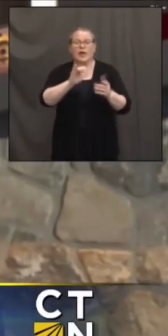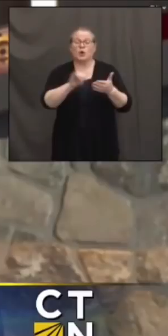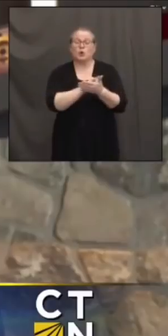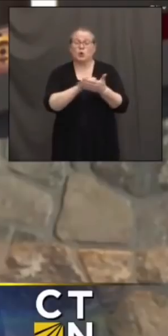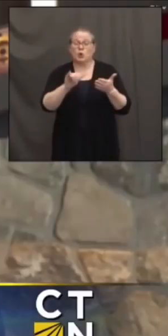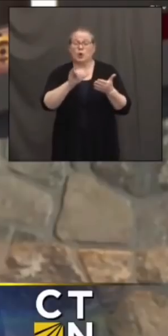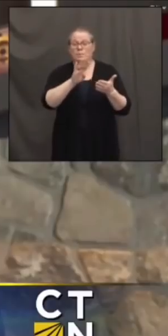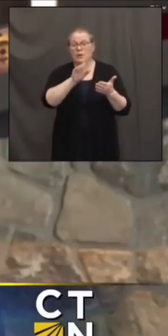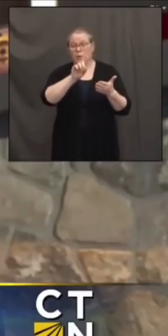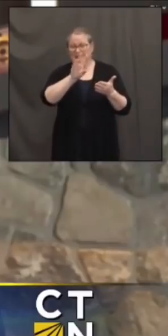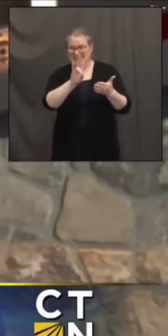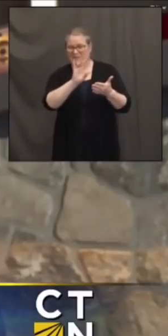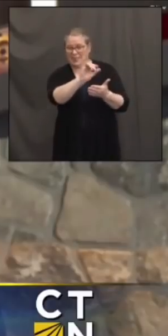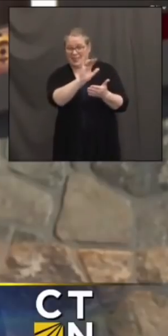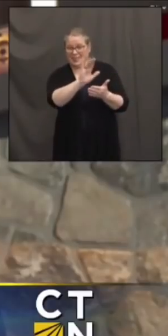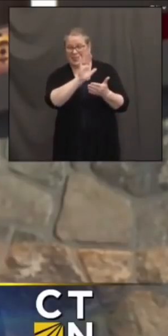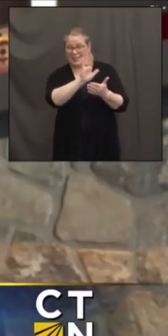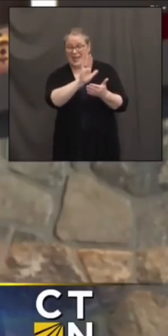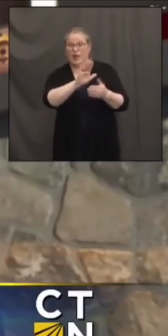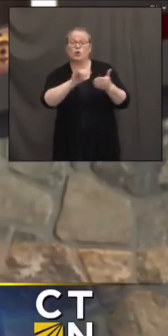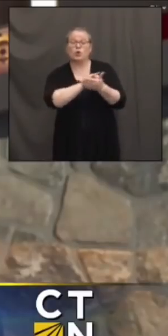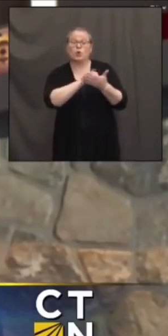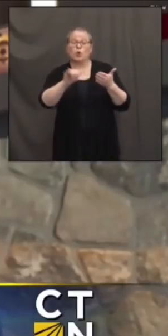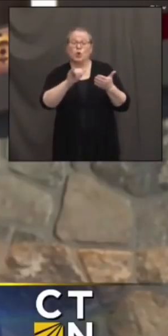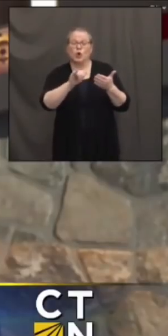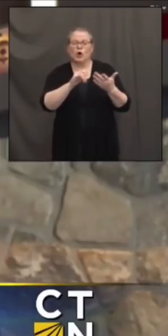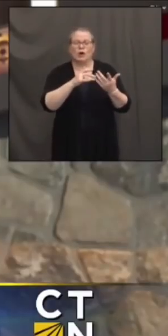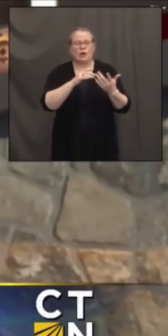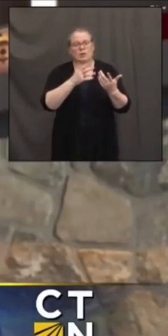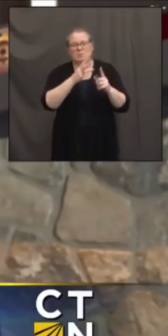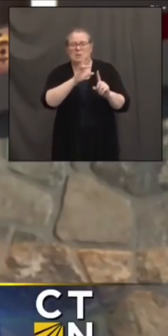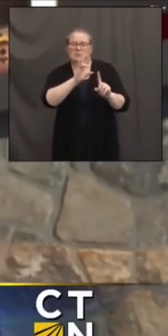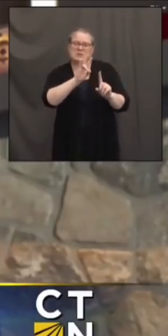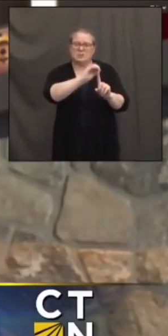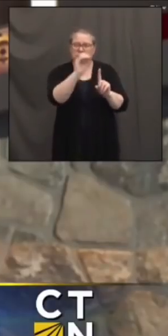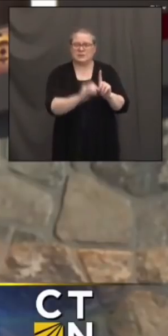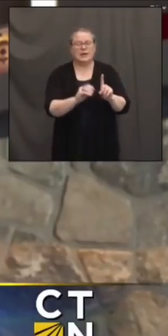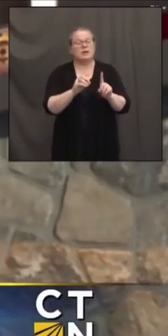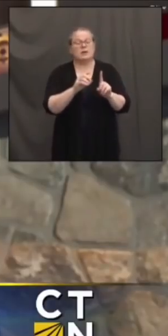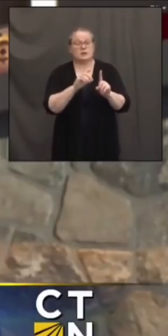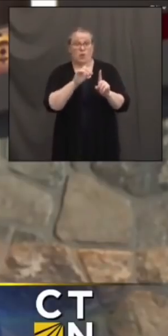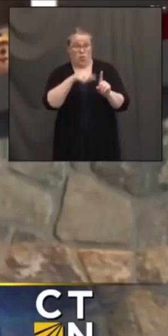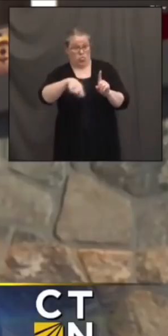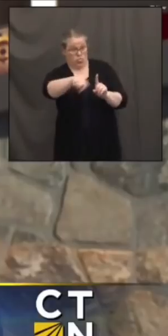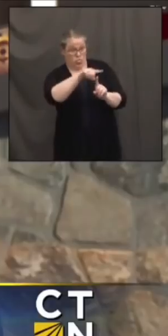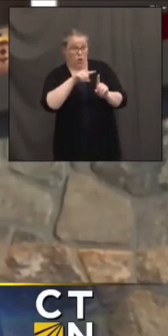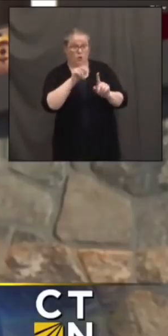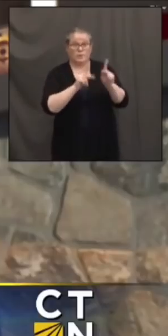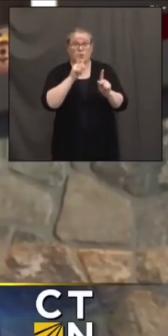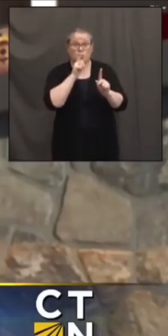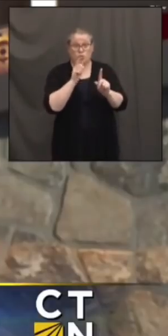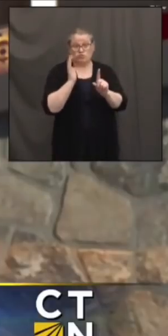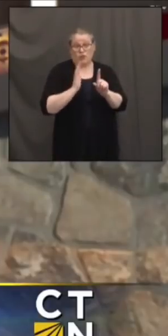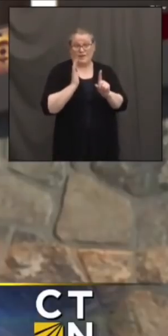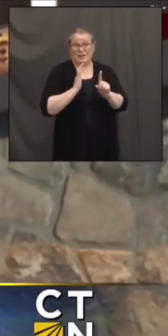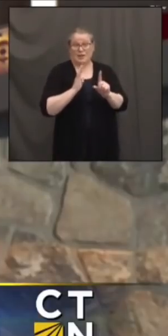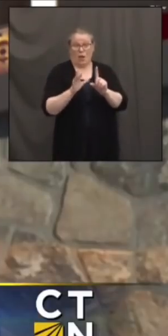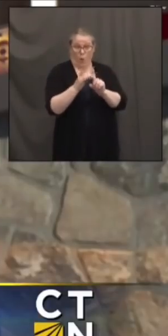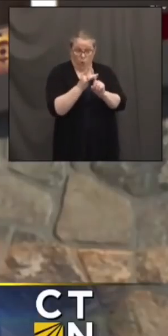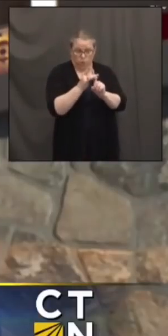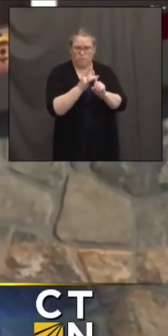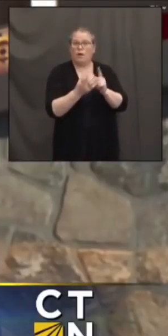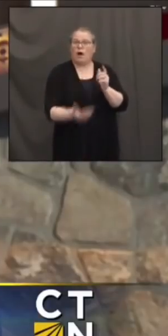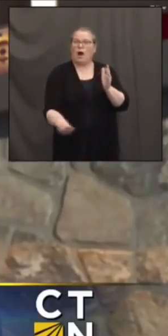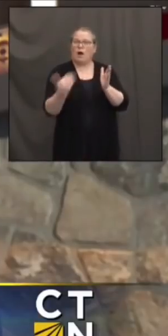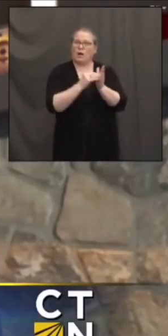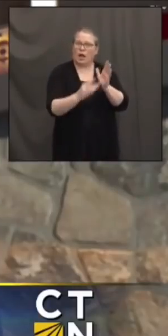And if you look within that population, you're not seeing a lot of people who were previously known to be previously infected getting reinfected. So it's somewhat reassuring,